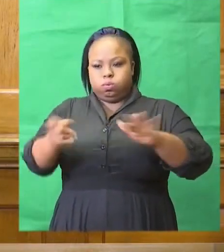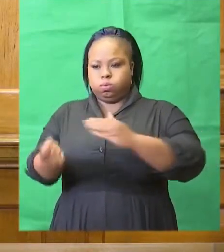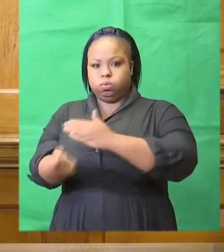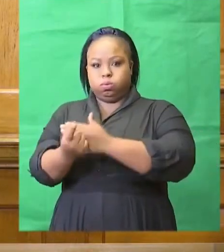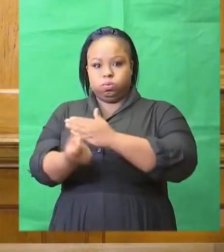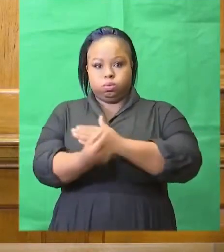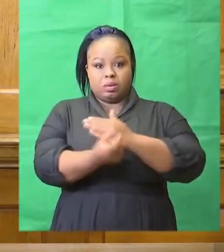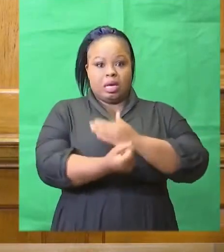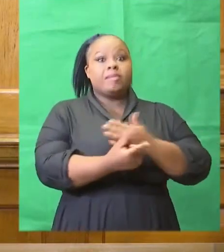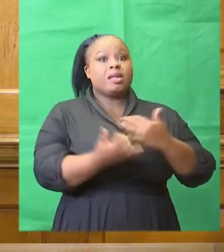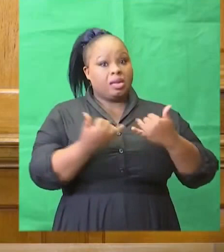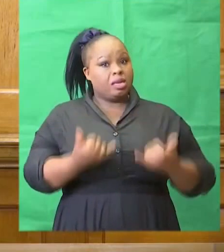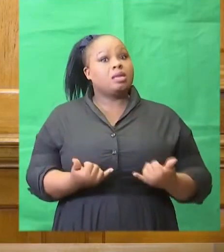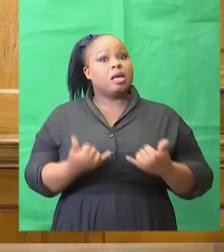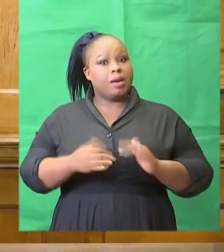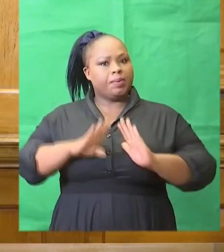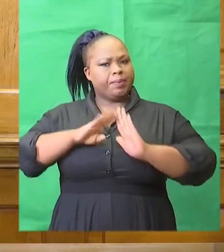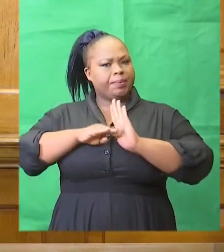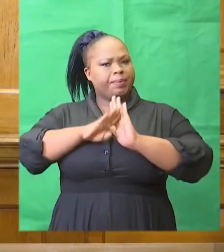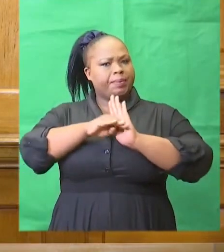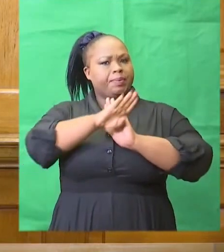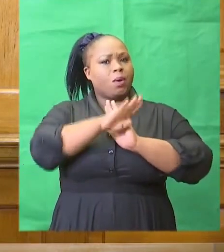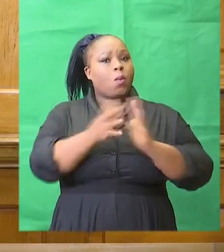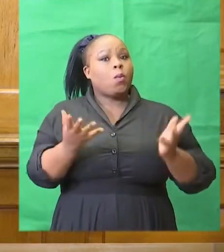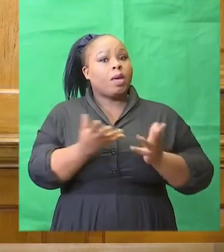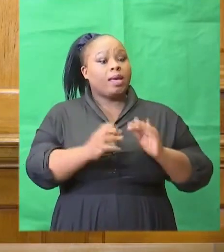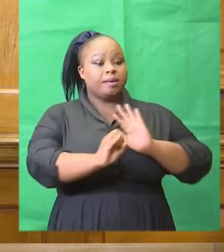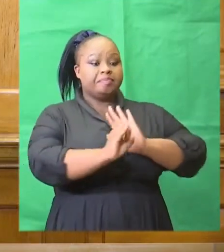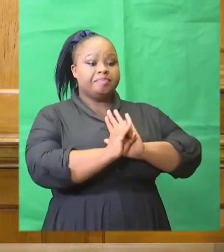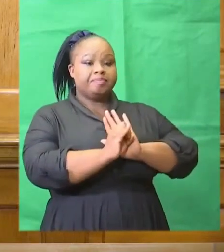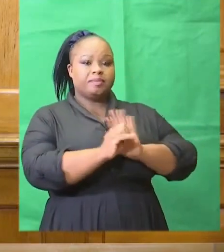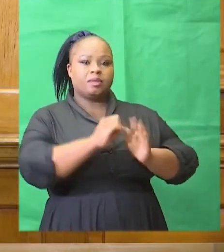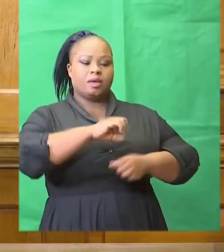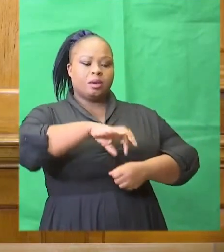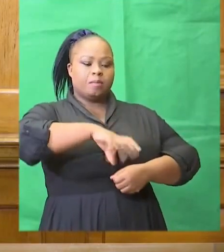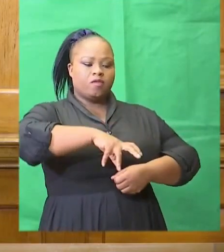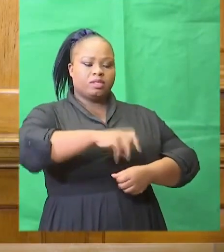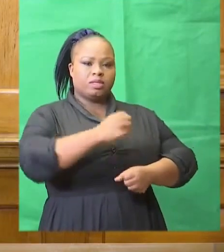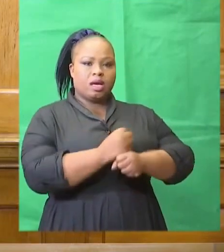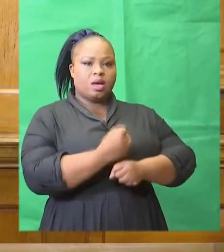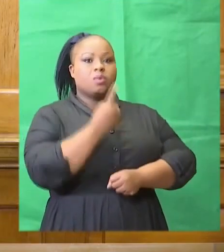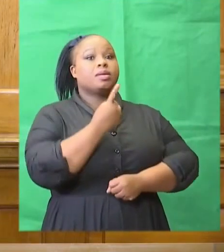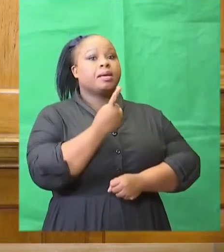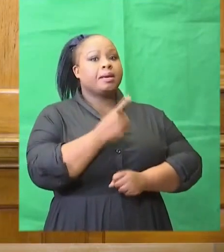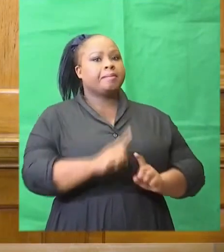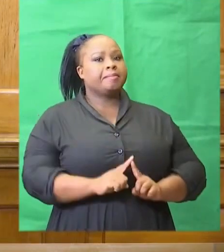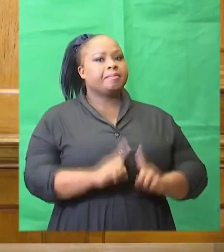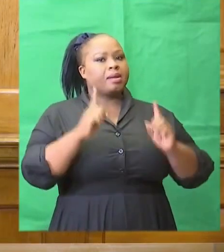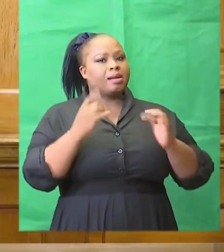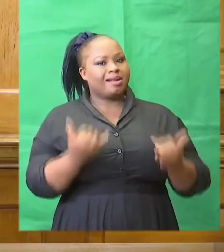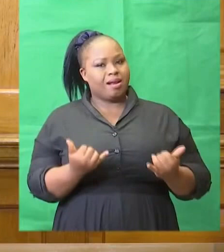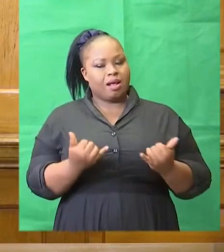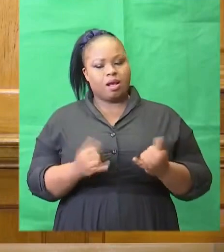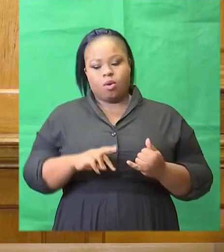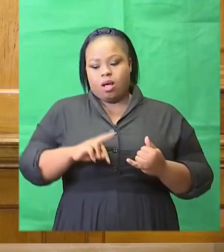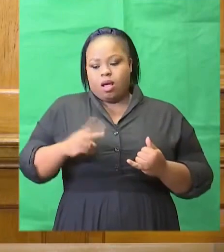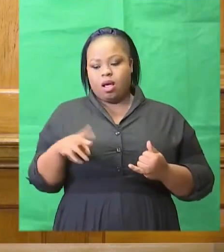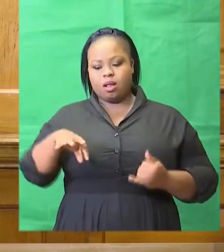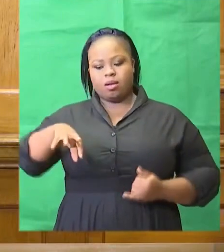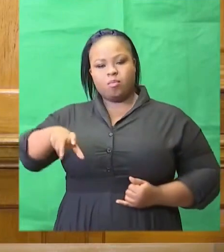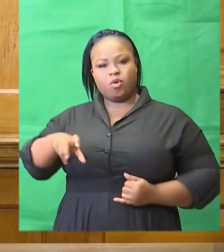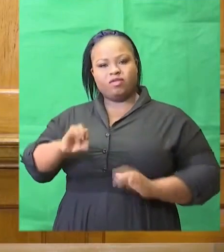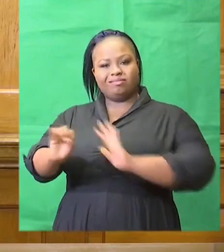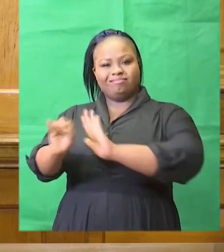This increase has been centered in Gauteng, although cases are also rising in other